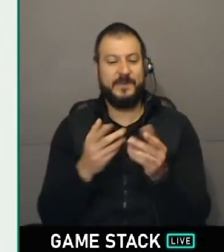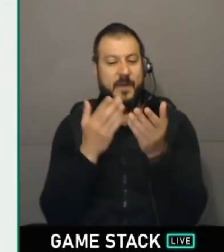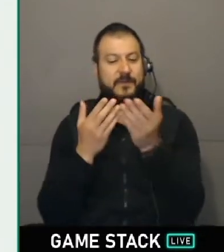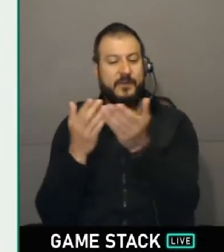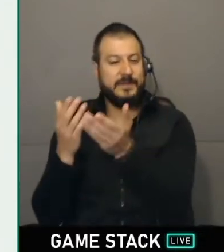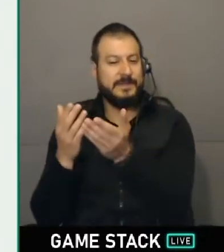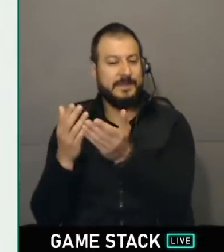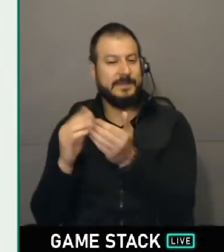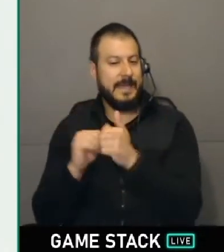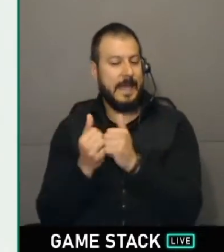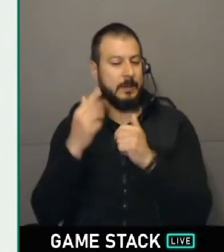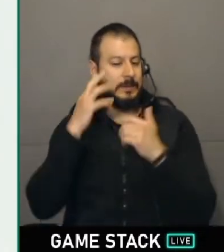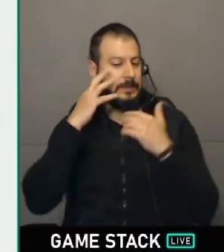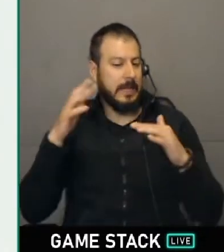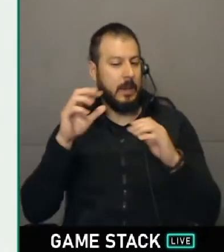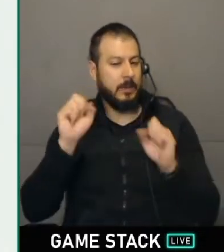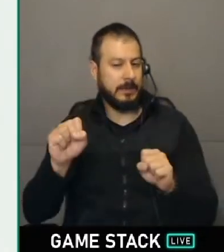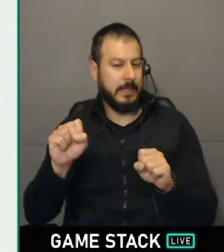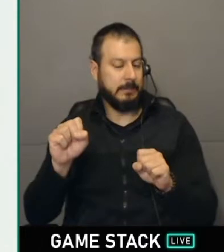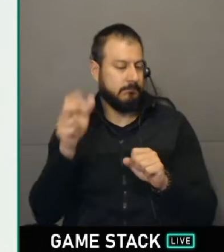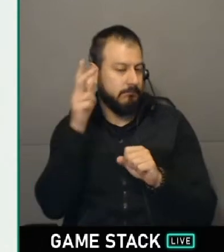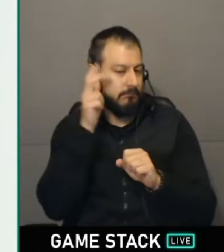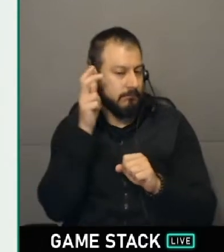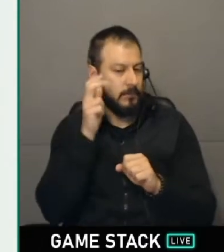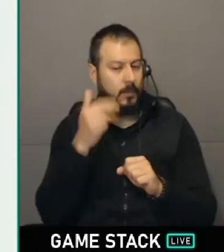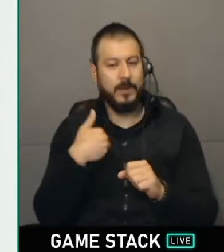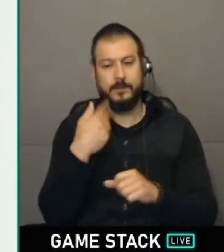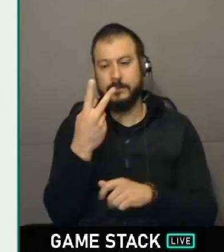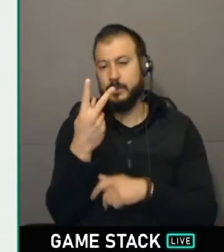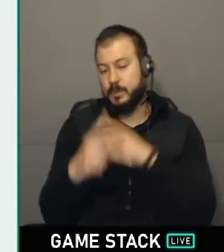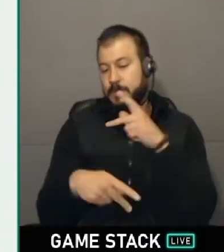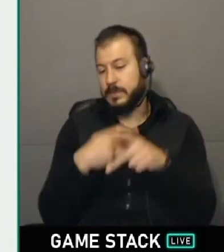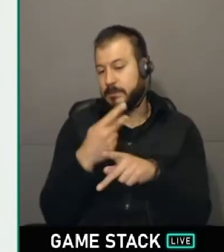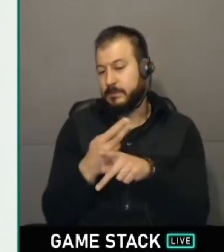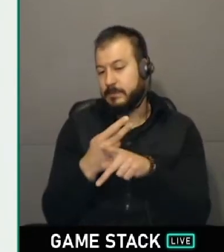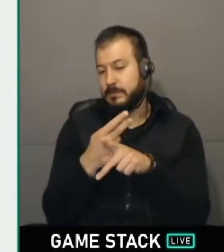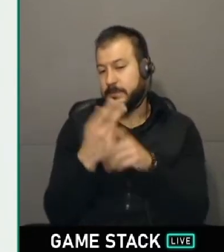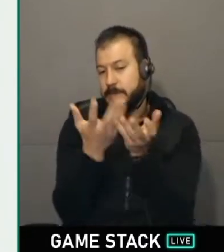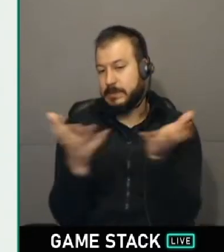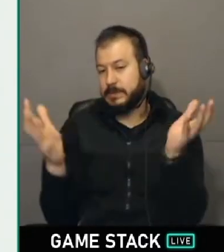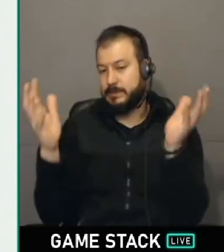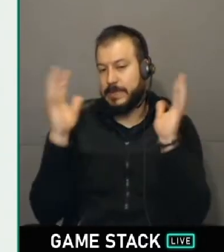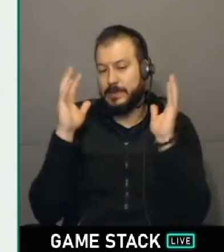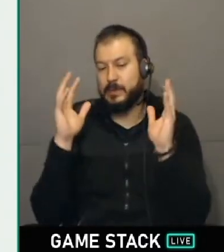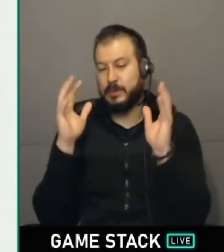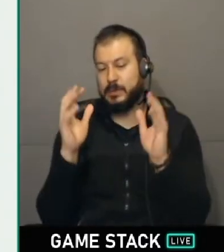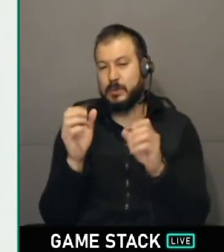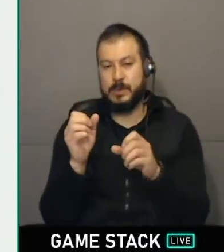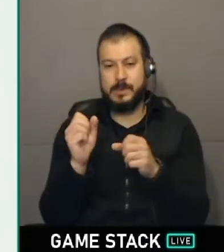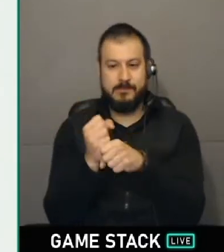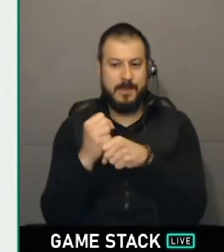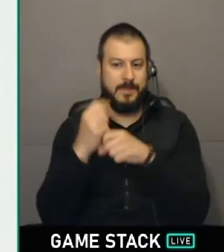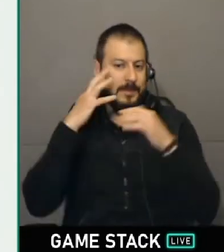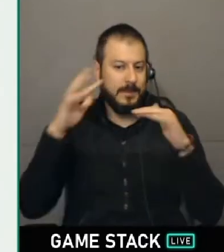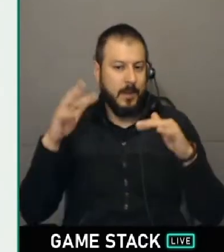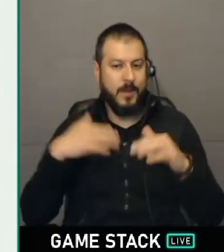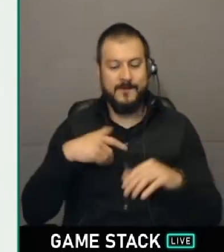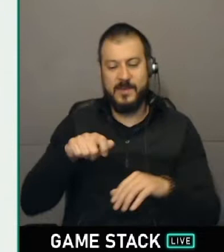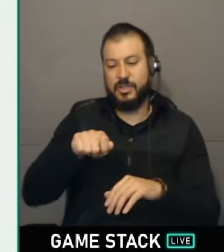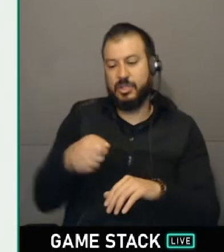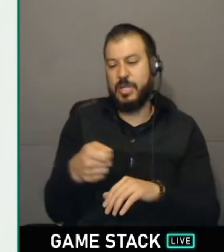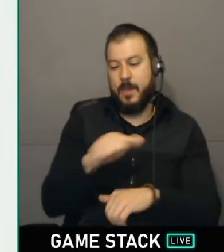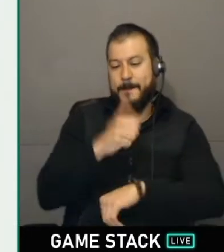sound can play back. We have two types of spatial object rendering. One is what we call channel-based